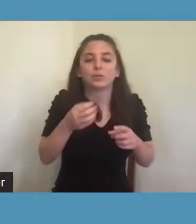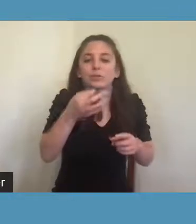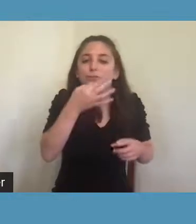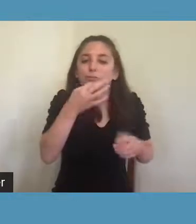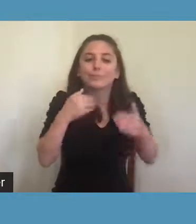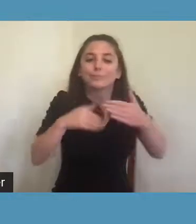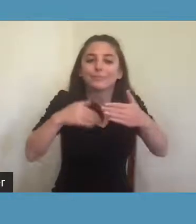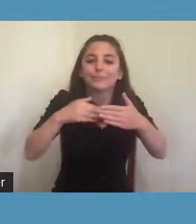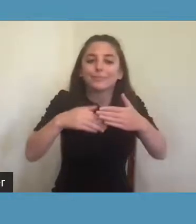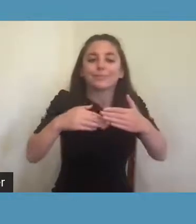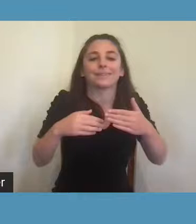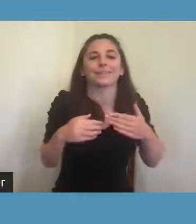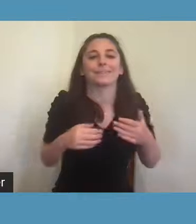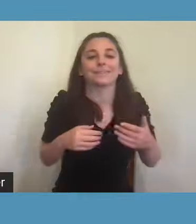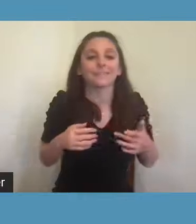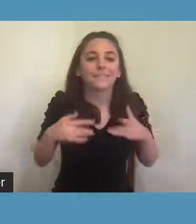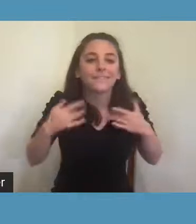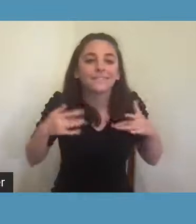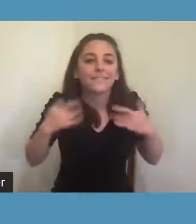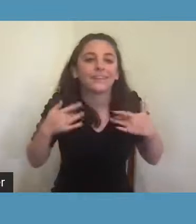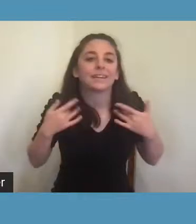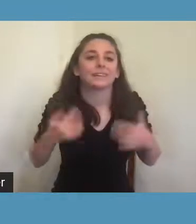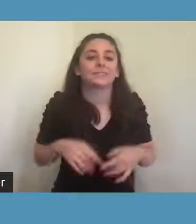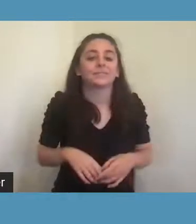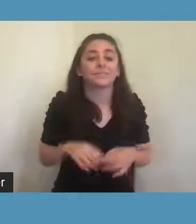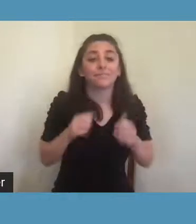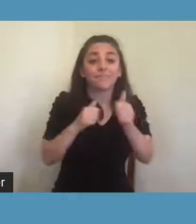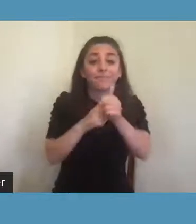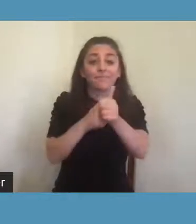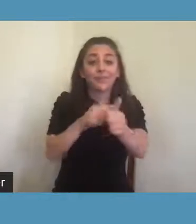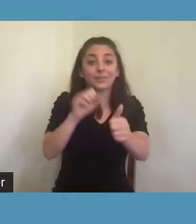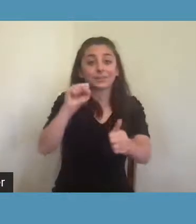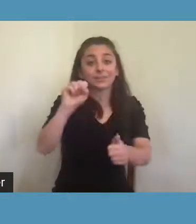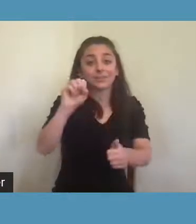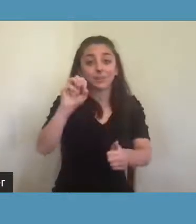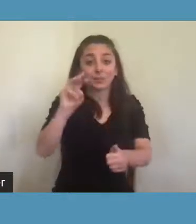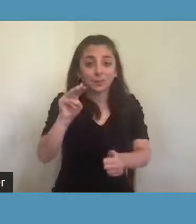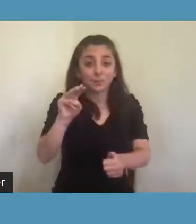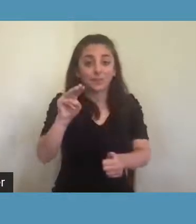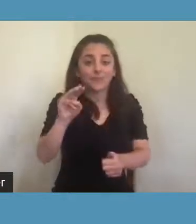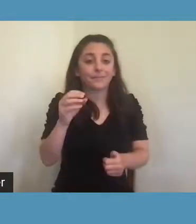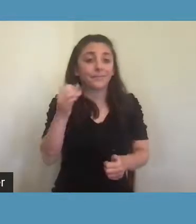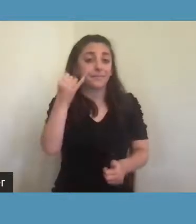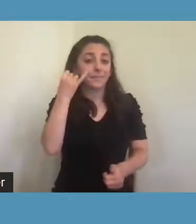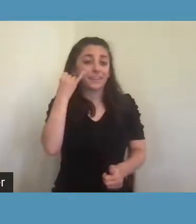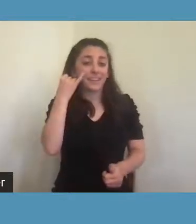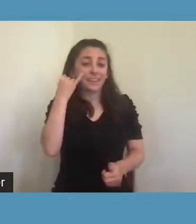ask those questions. Follow our social media. And then if you could complete